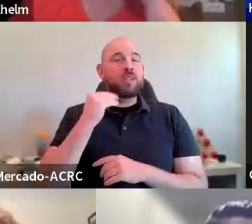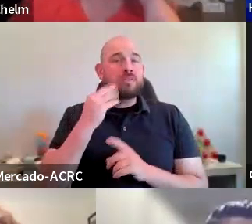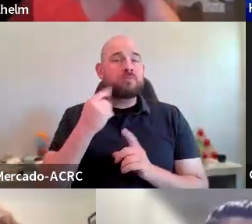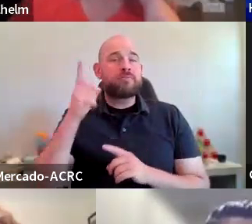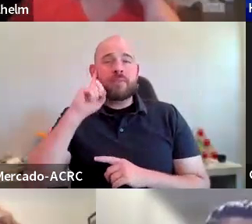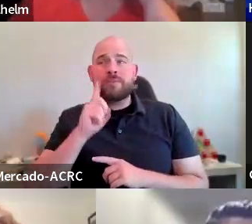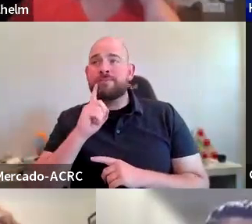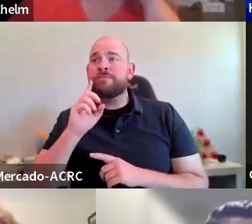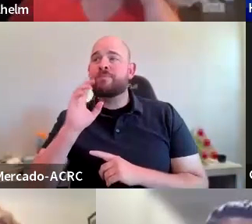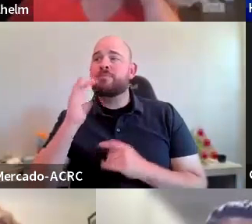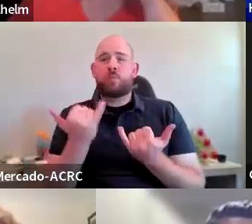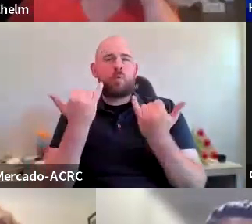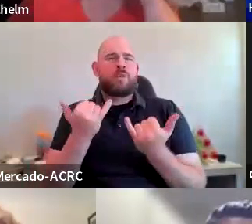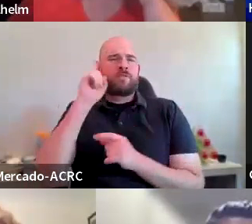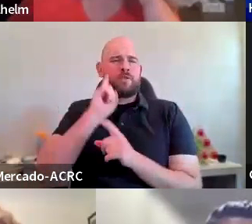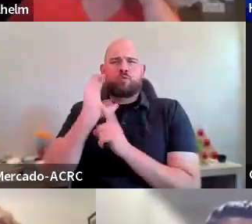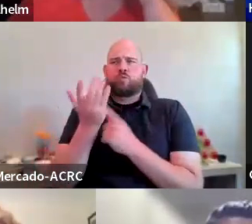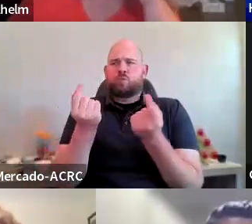corner.